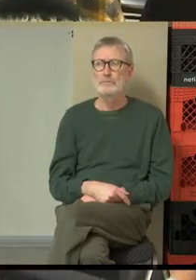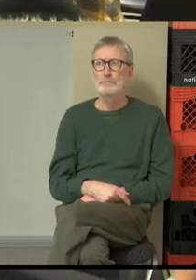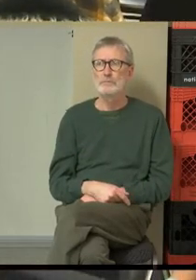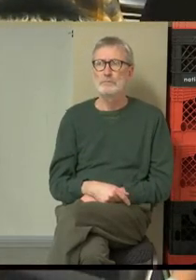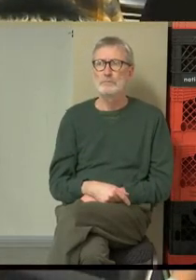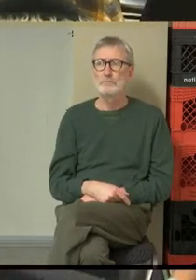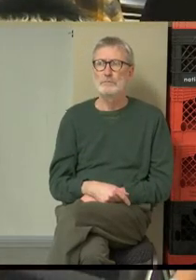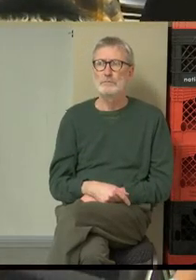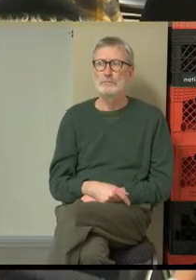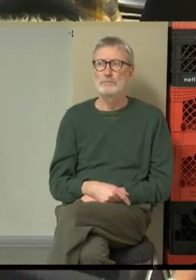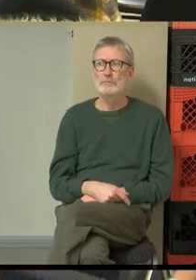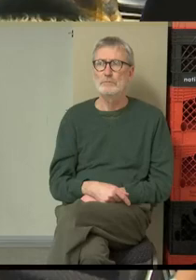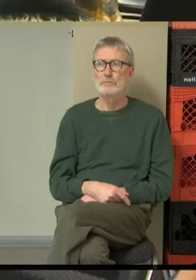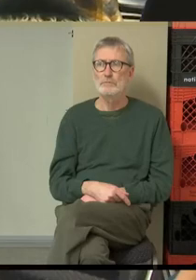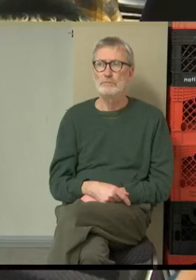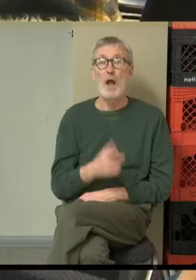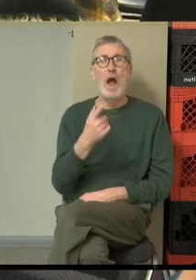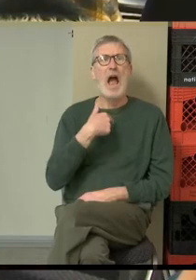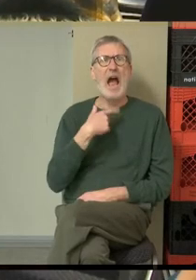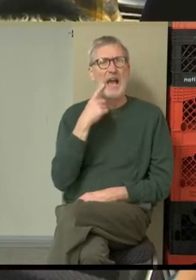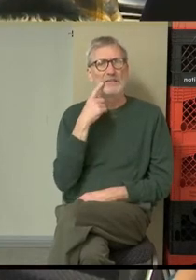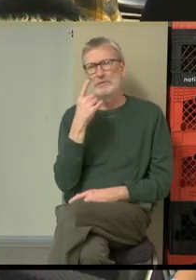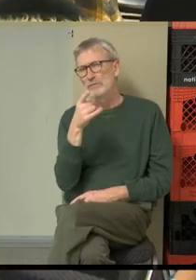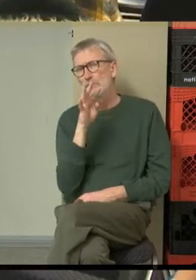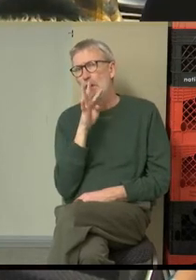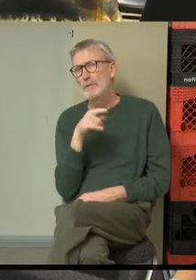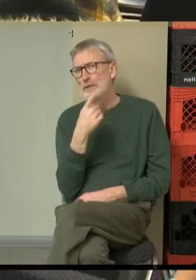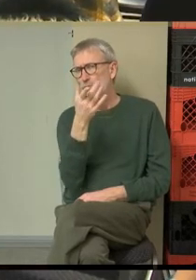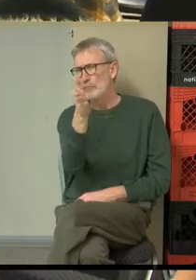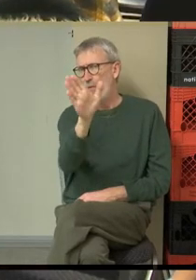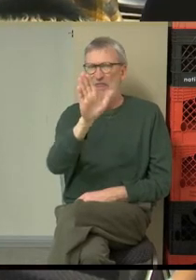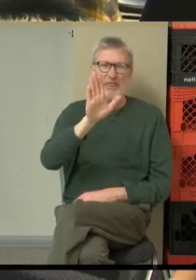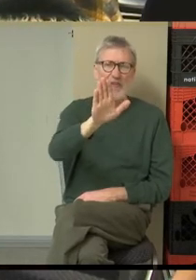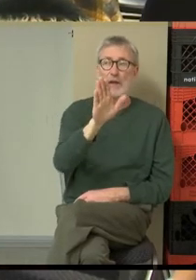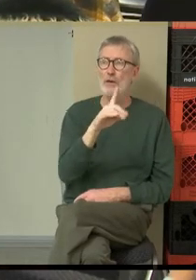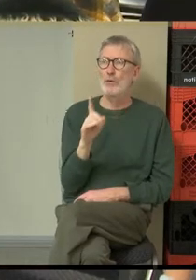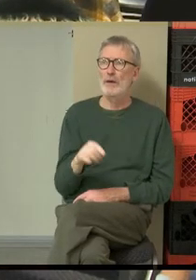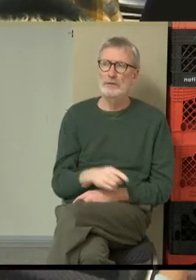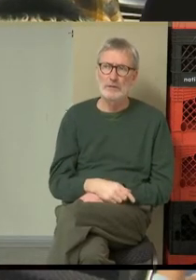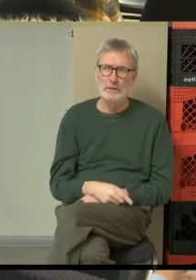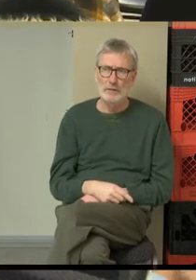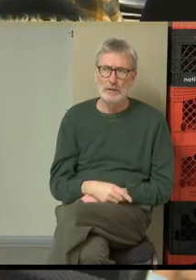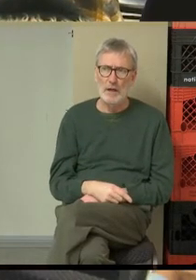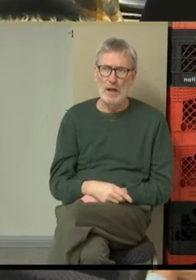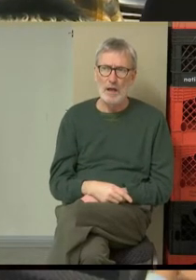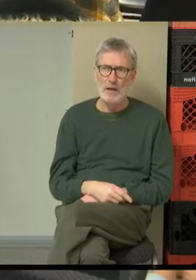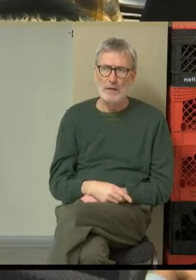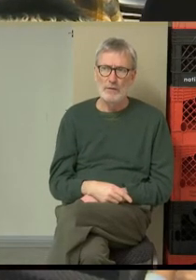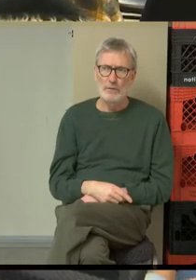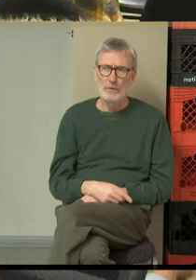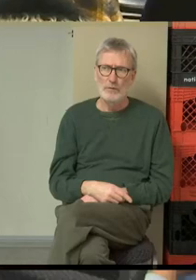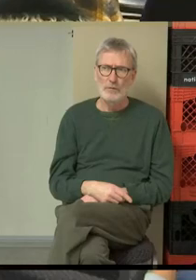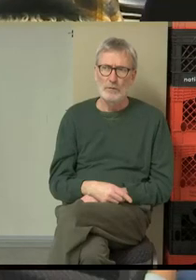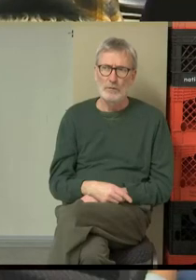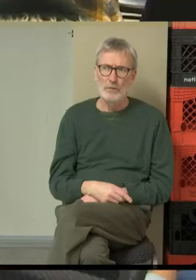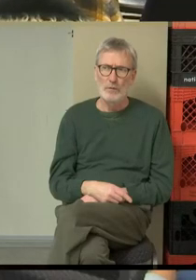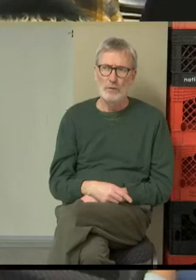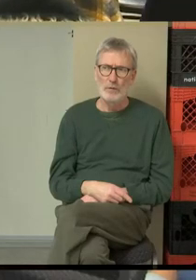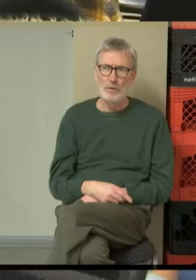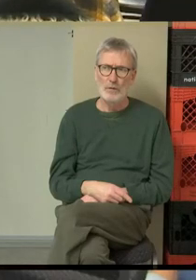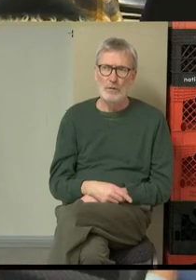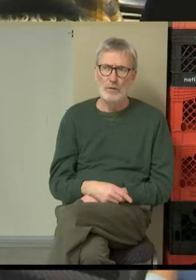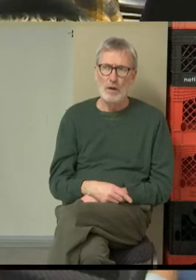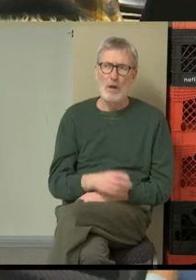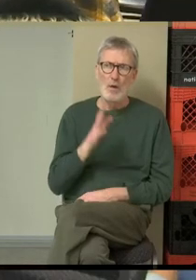just to kind of... Once again, piggyback off of what they were talking about, like, I might have missed this in the beginning, but is there an intention for